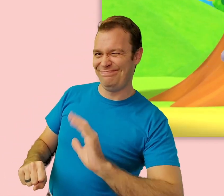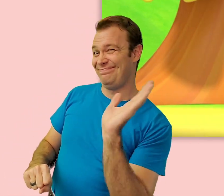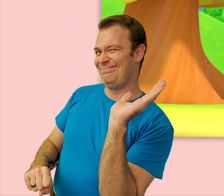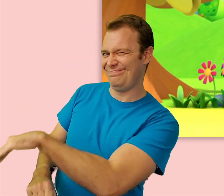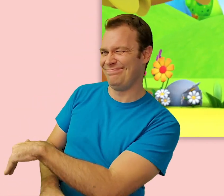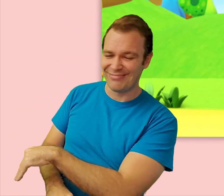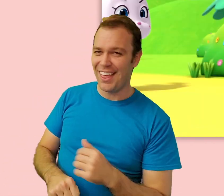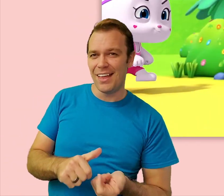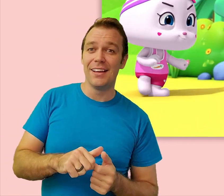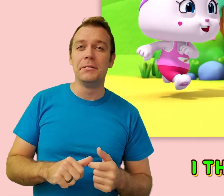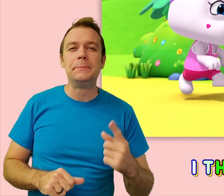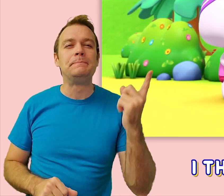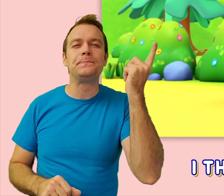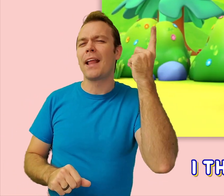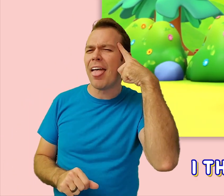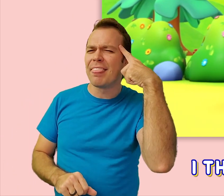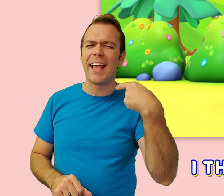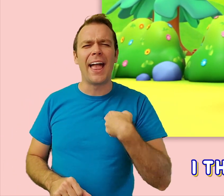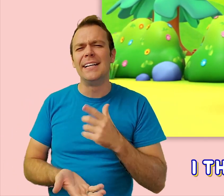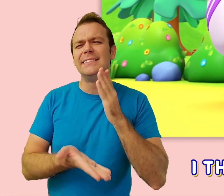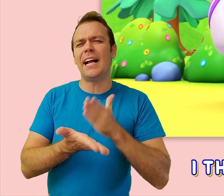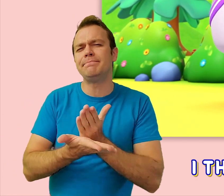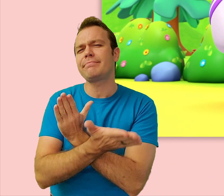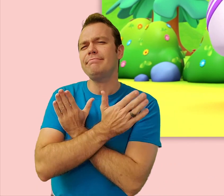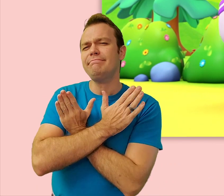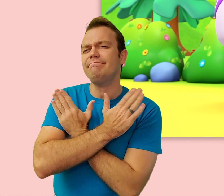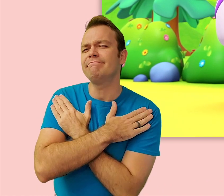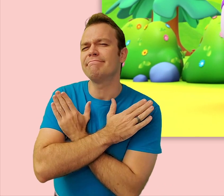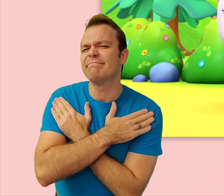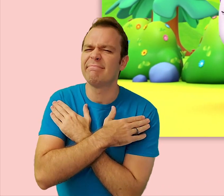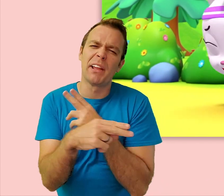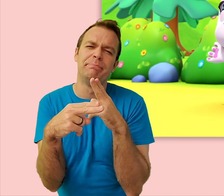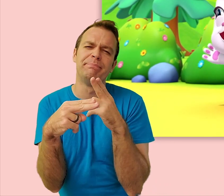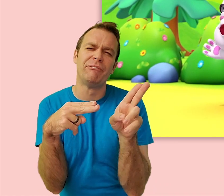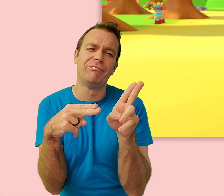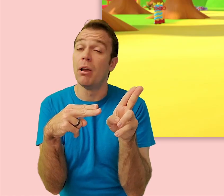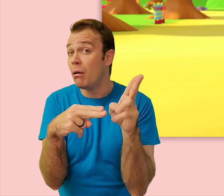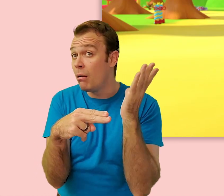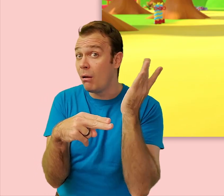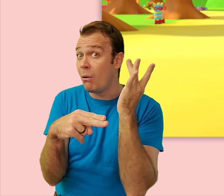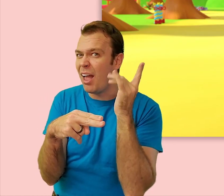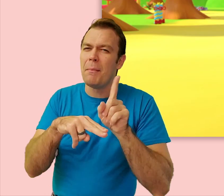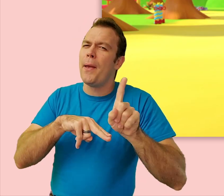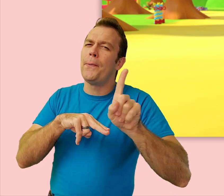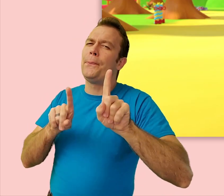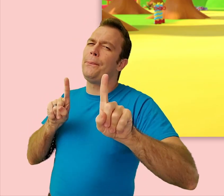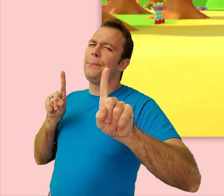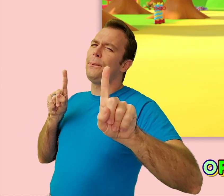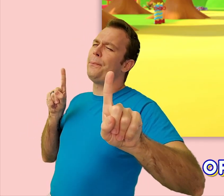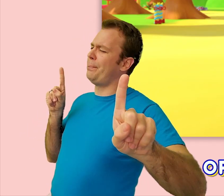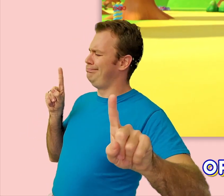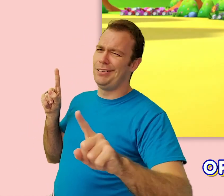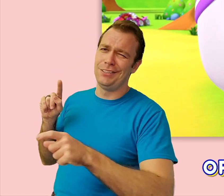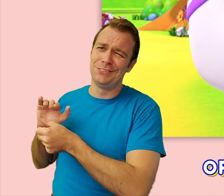Not. I think I'll stop and rest just for a spell, 'cause I'm way